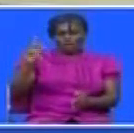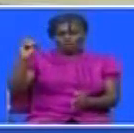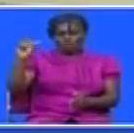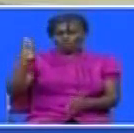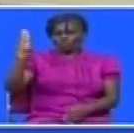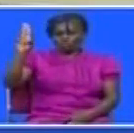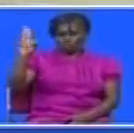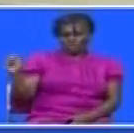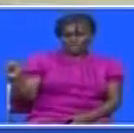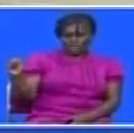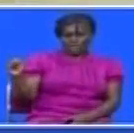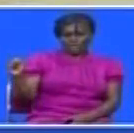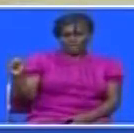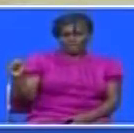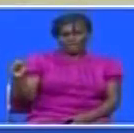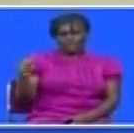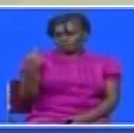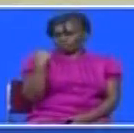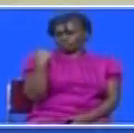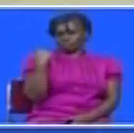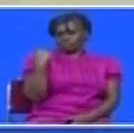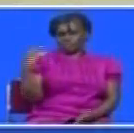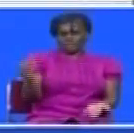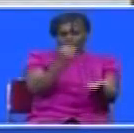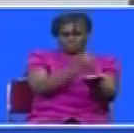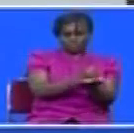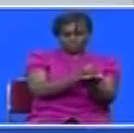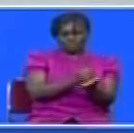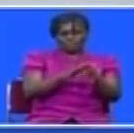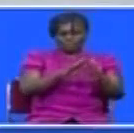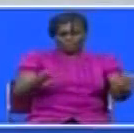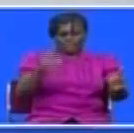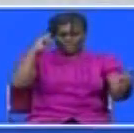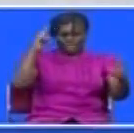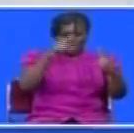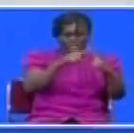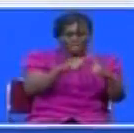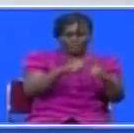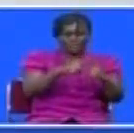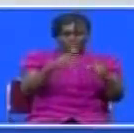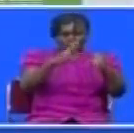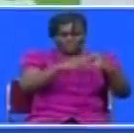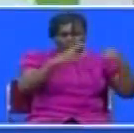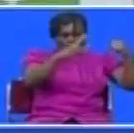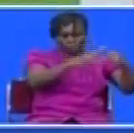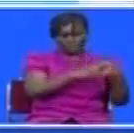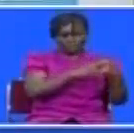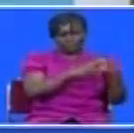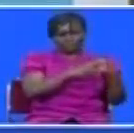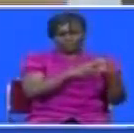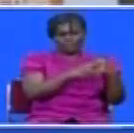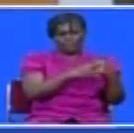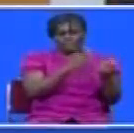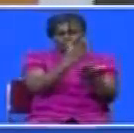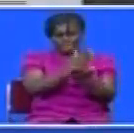The United Nations, at 70 years old, had recently adopted the Sustainable Development Goals back in September at the New York Summit.